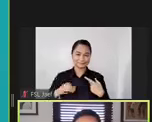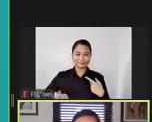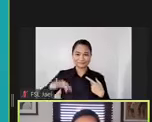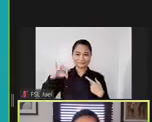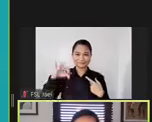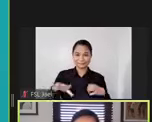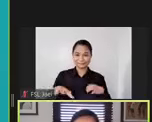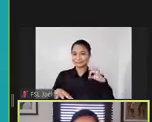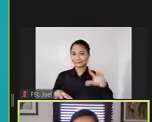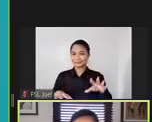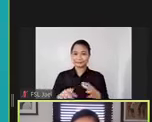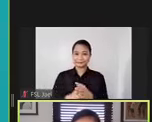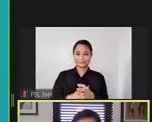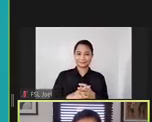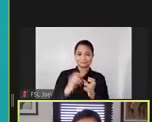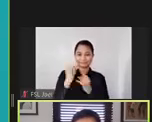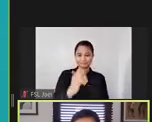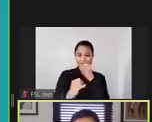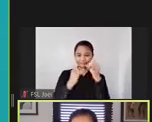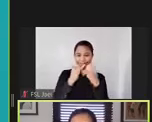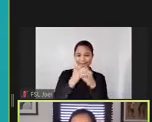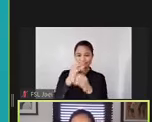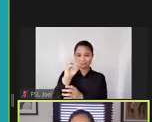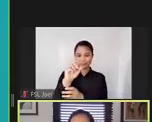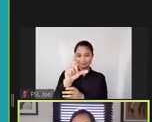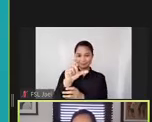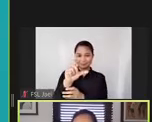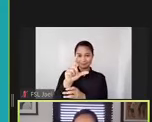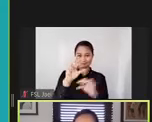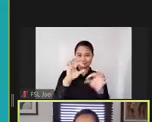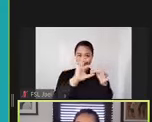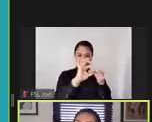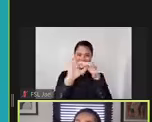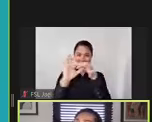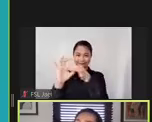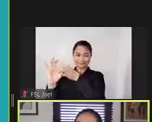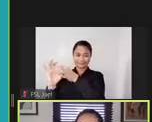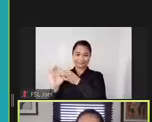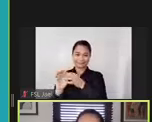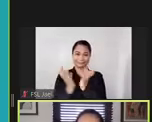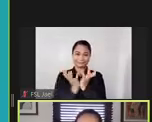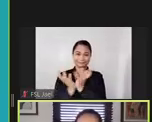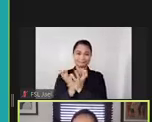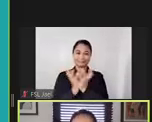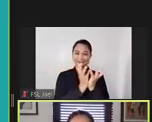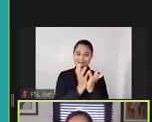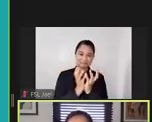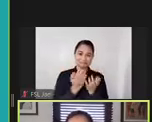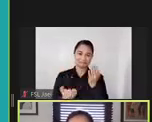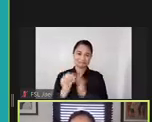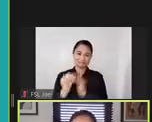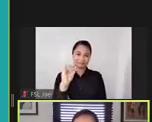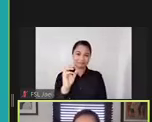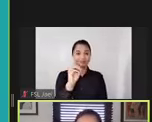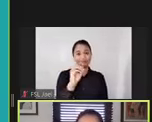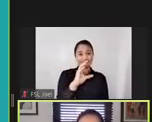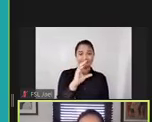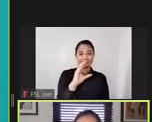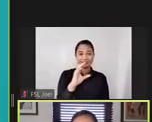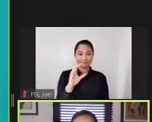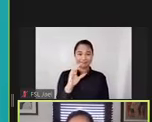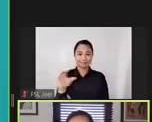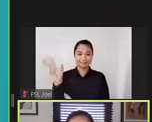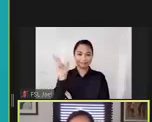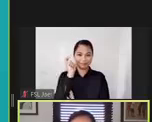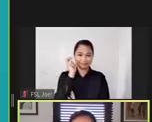heard about the IOC and maybe not, but if you look at the logo of the IOC, we know that it has something to do with the Olympic